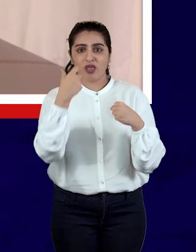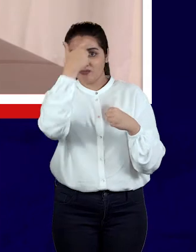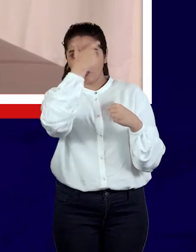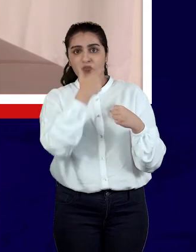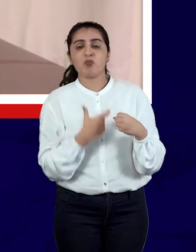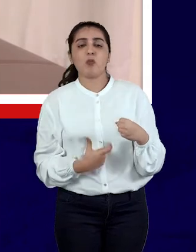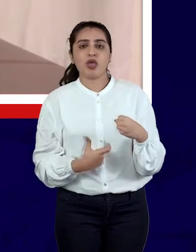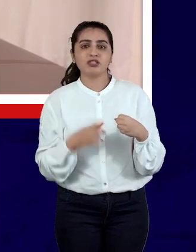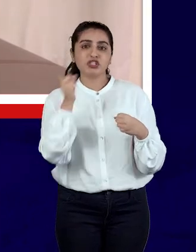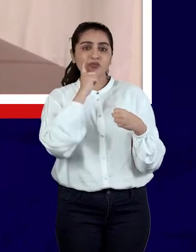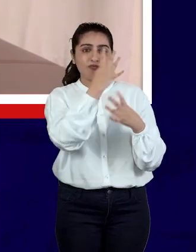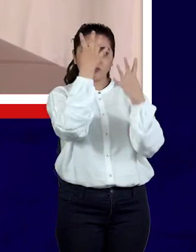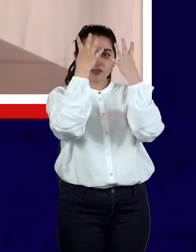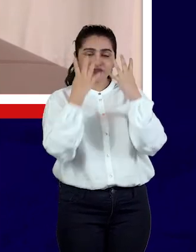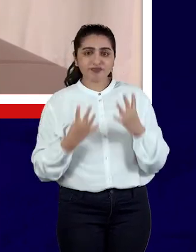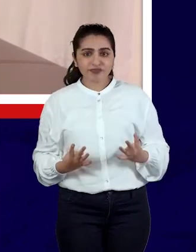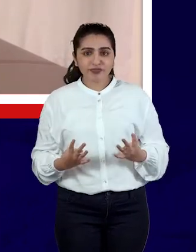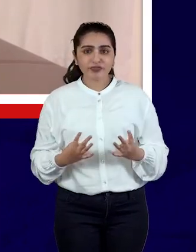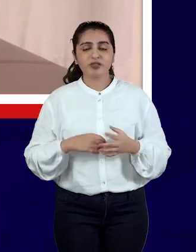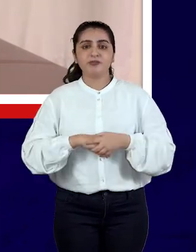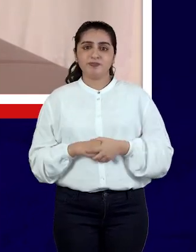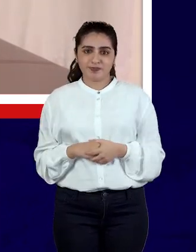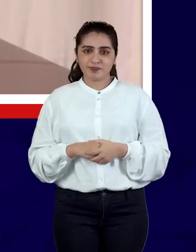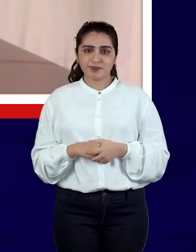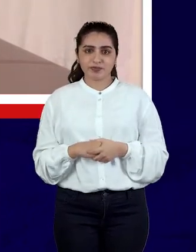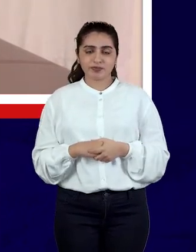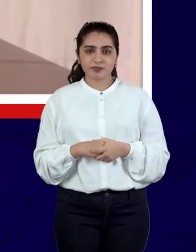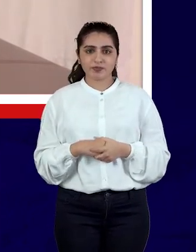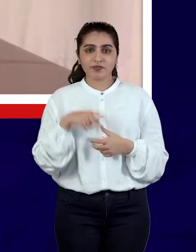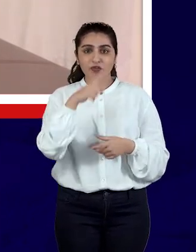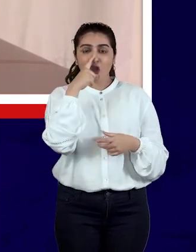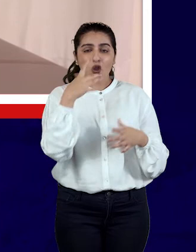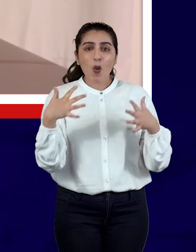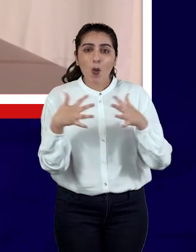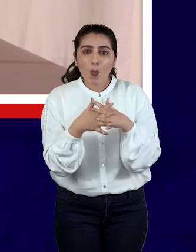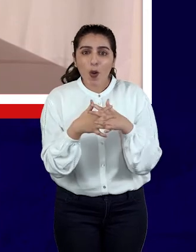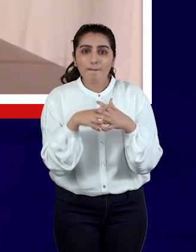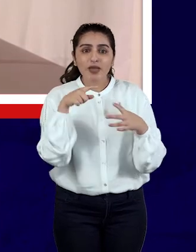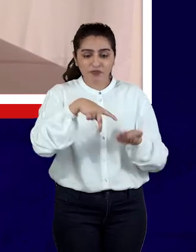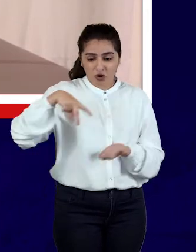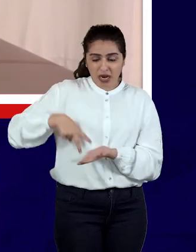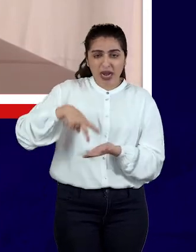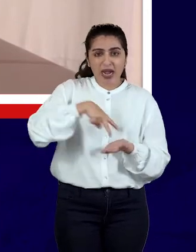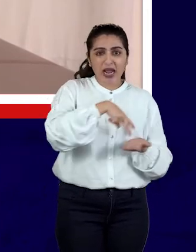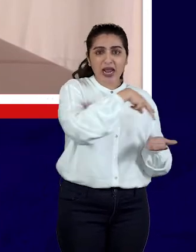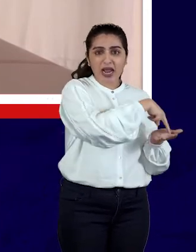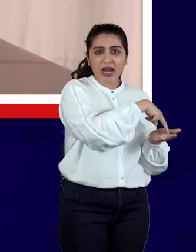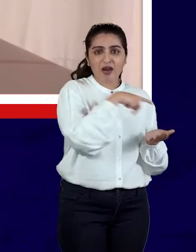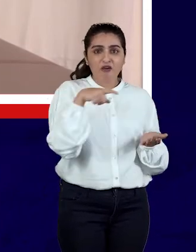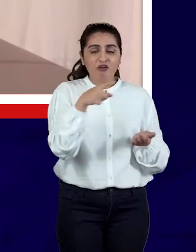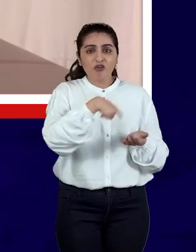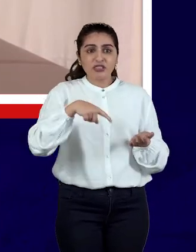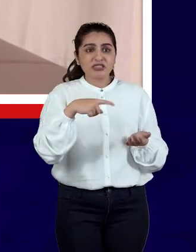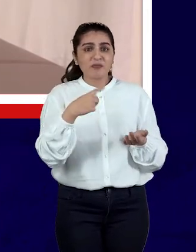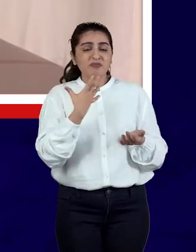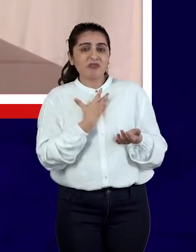put on when they were in their cells or when they were in the institution. The minute they sat in that chair, they